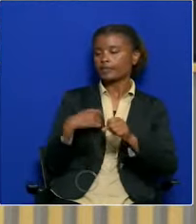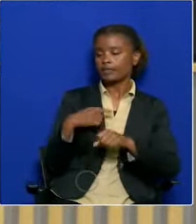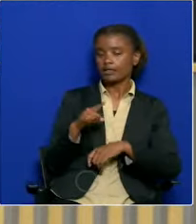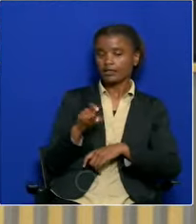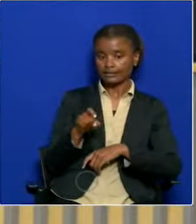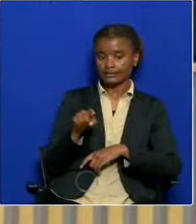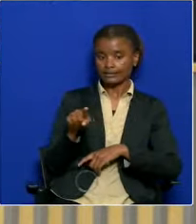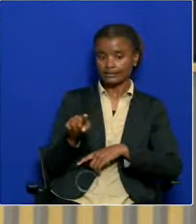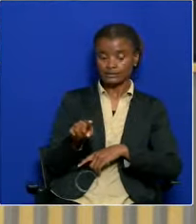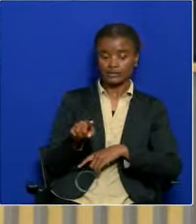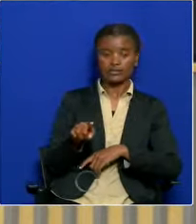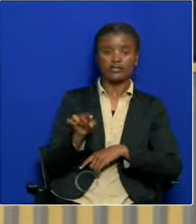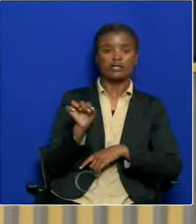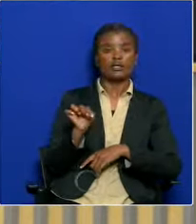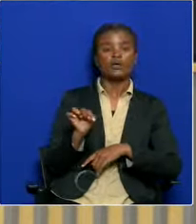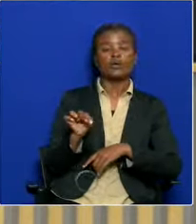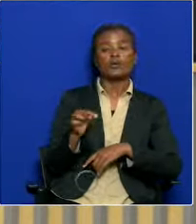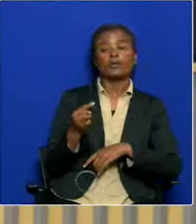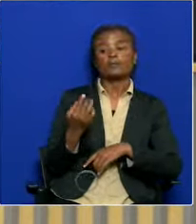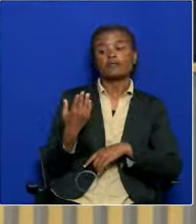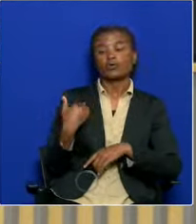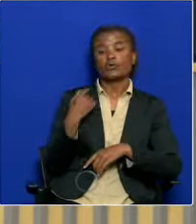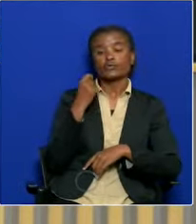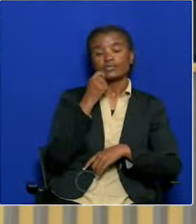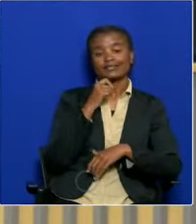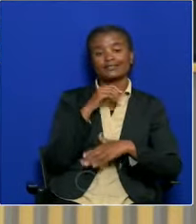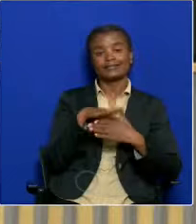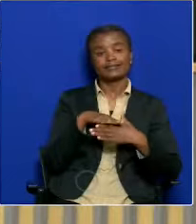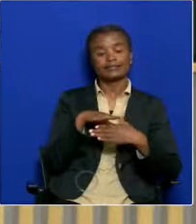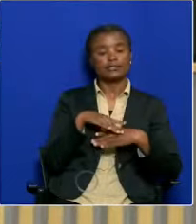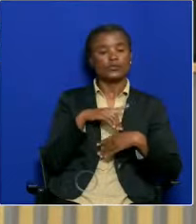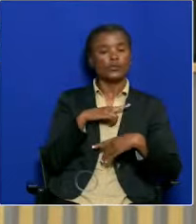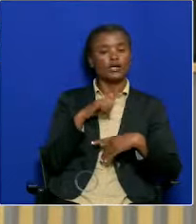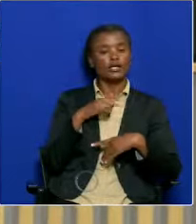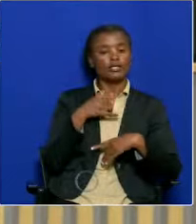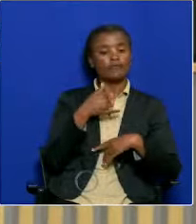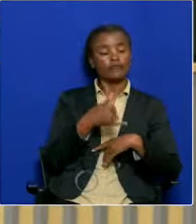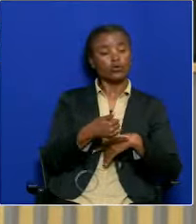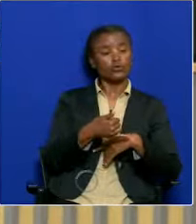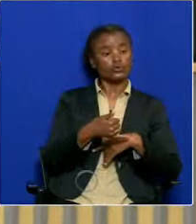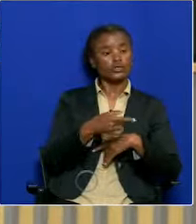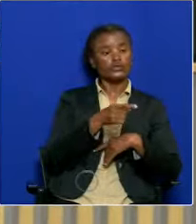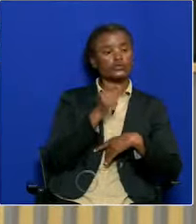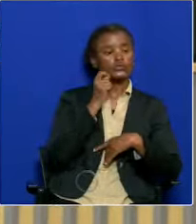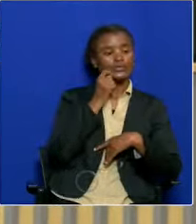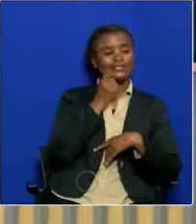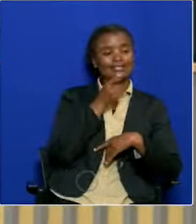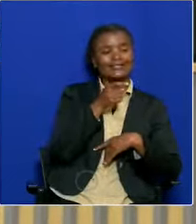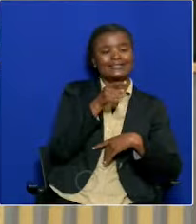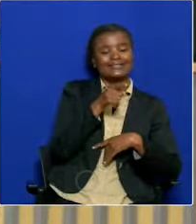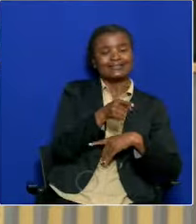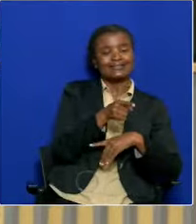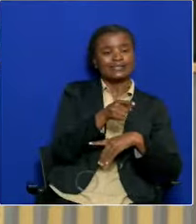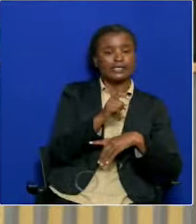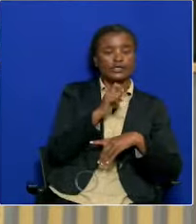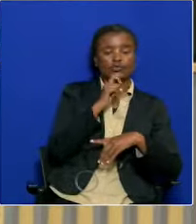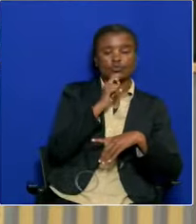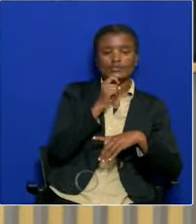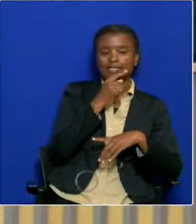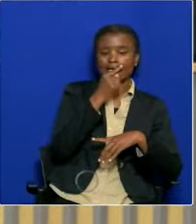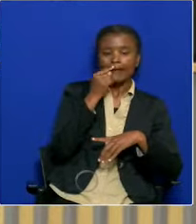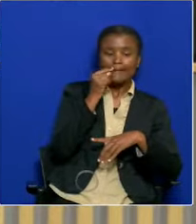calling Mr. Matlala was because he had dropped your name to some people. Yes. He had told some people that he knew